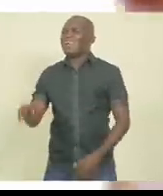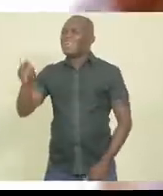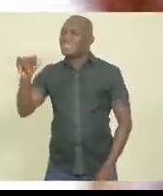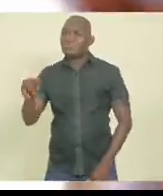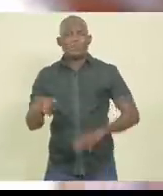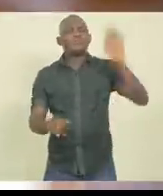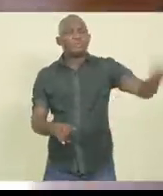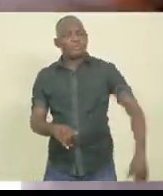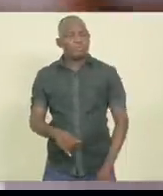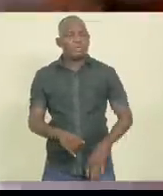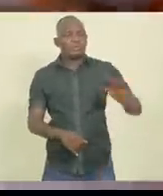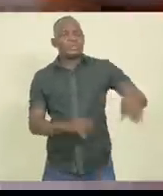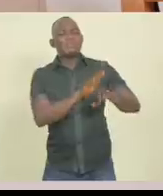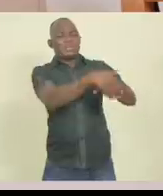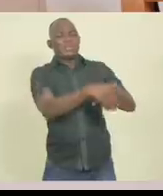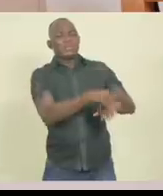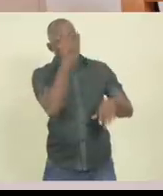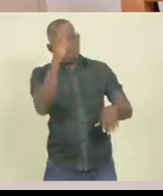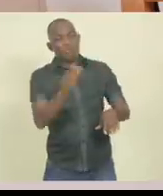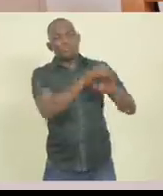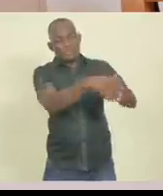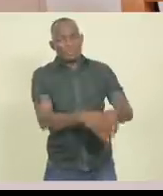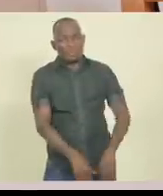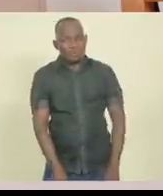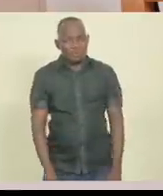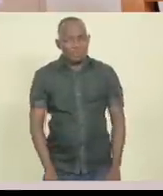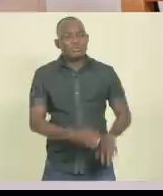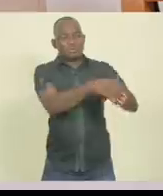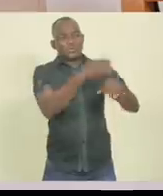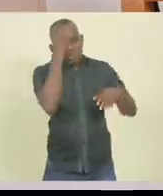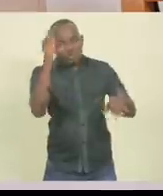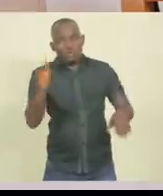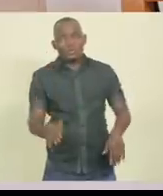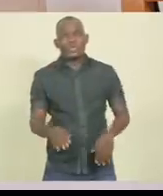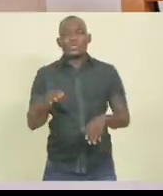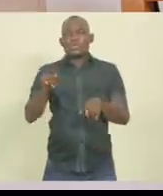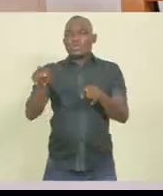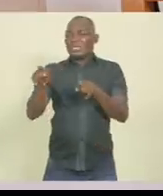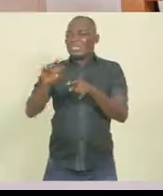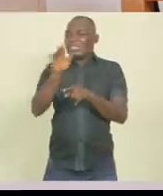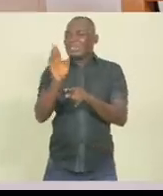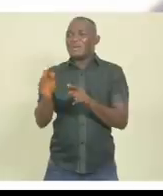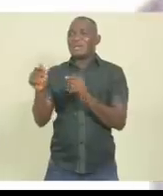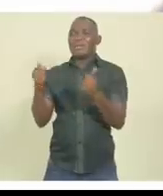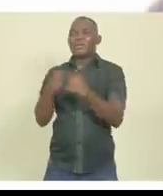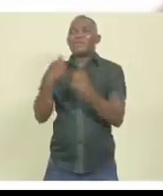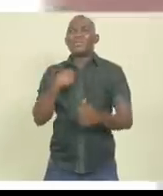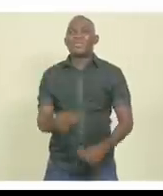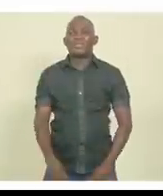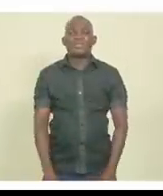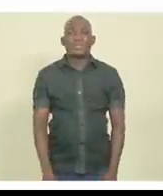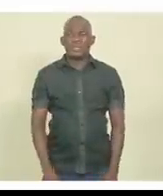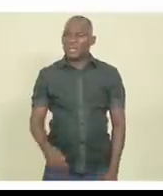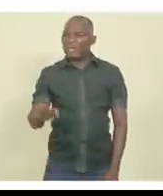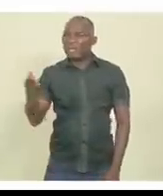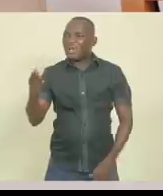Oh, don't even pretend you don't know. And what really hurt me is you couldn't even come and fight for me.